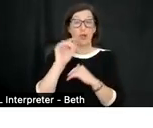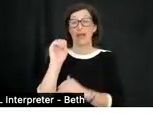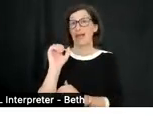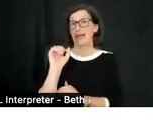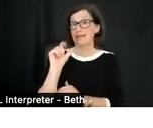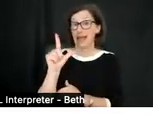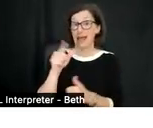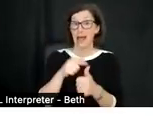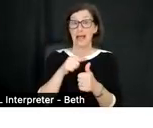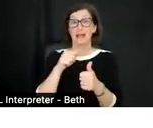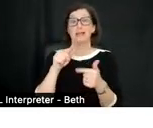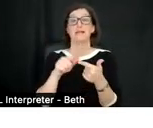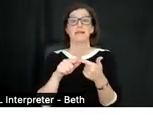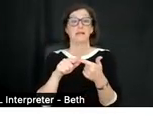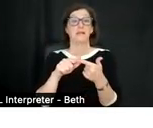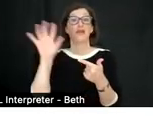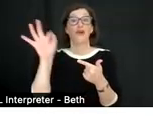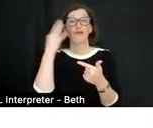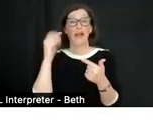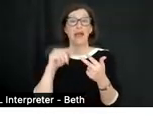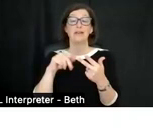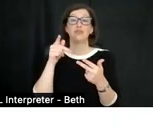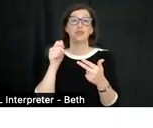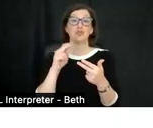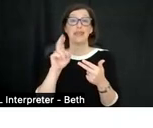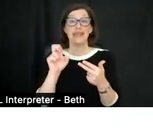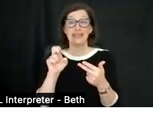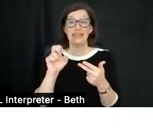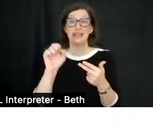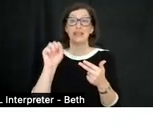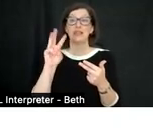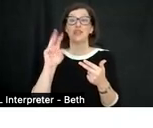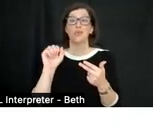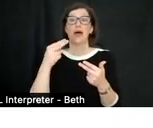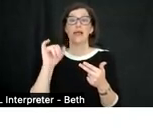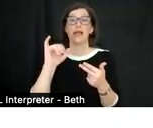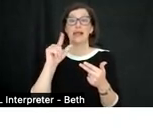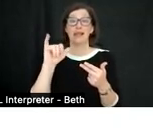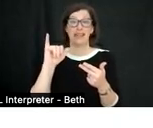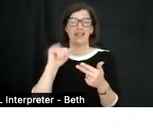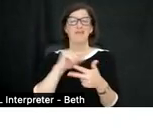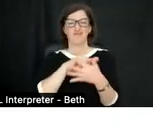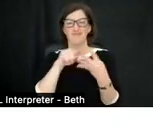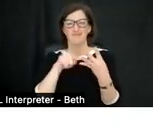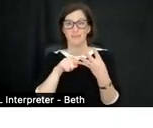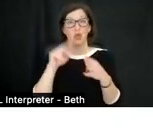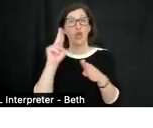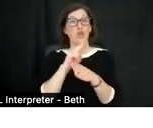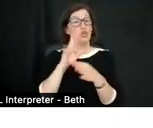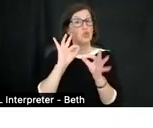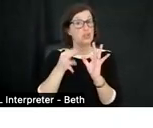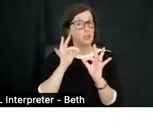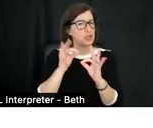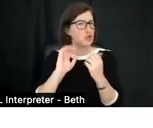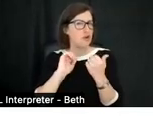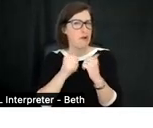Language, ASL, French, Portuguese, and Swahili. To use the interpretation feature, you